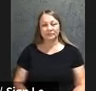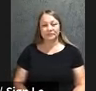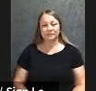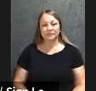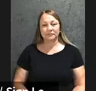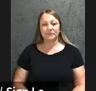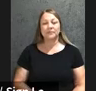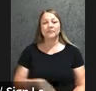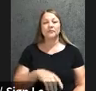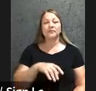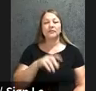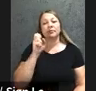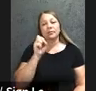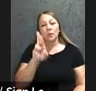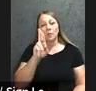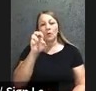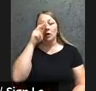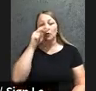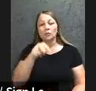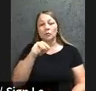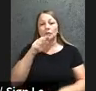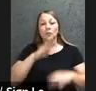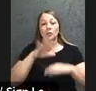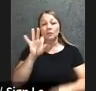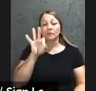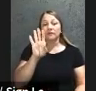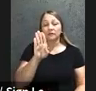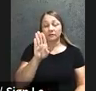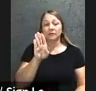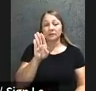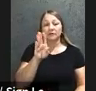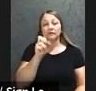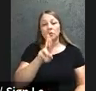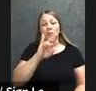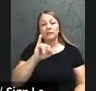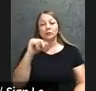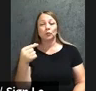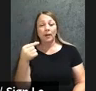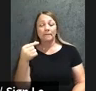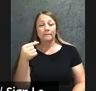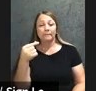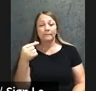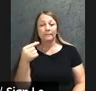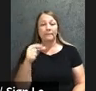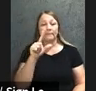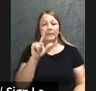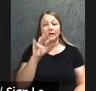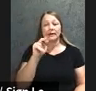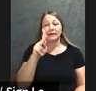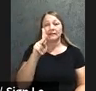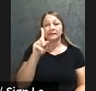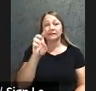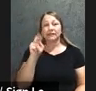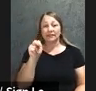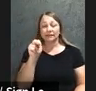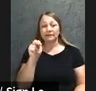DISABILITYRIGHTSLA.org. Or follow us on Facebook, Instagram, LinkedIn, or Twitter. Does